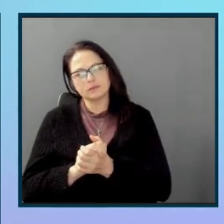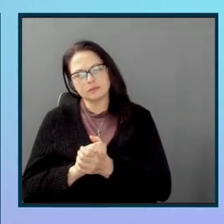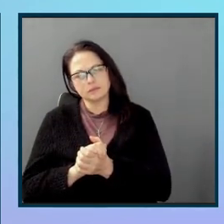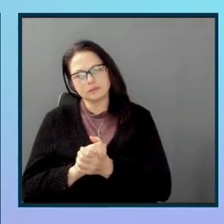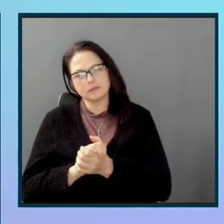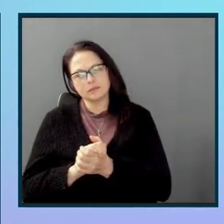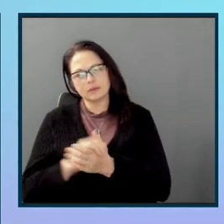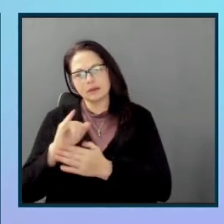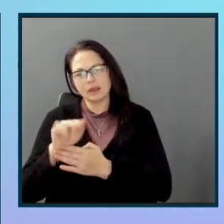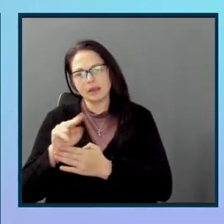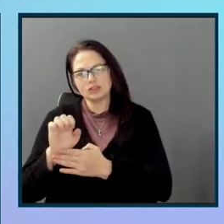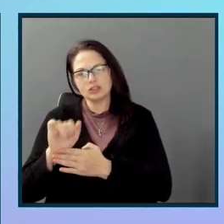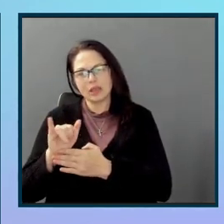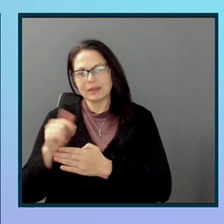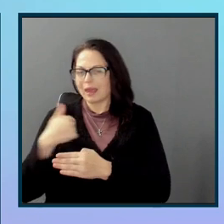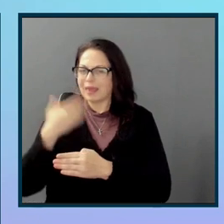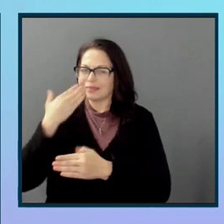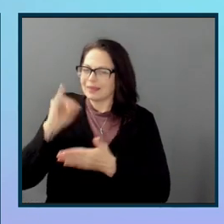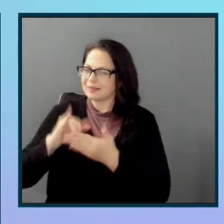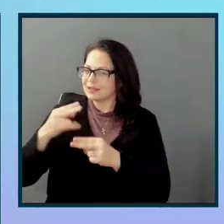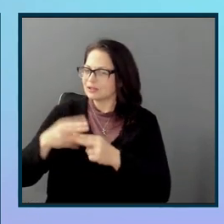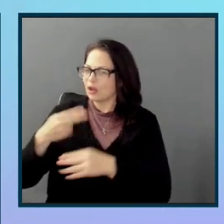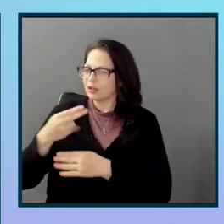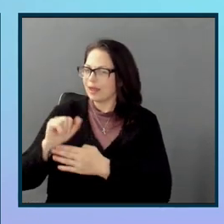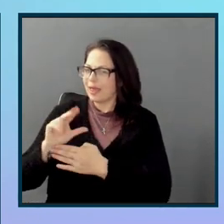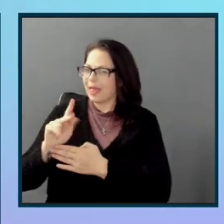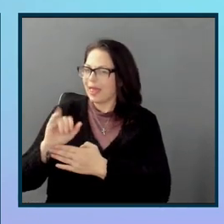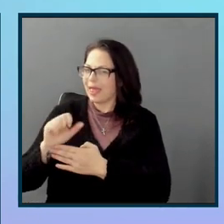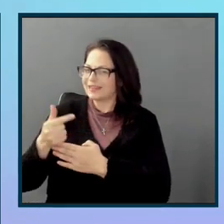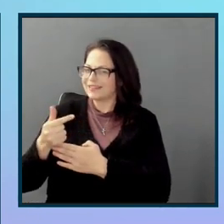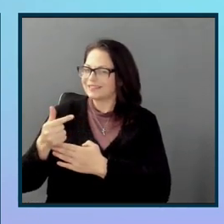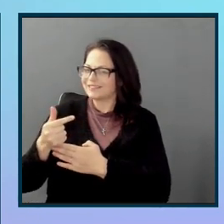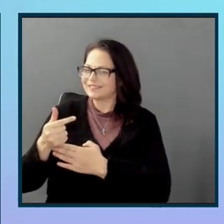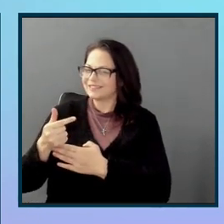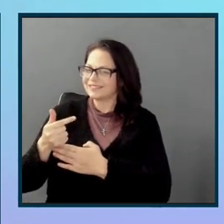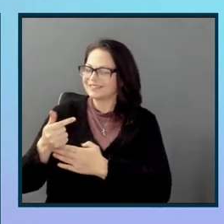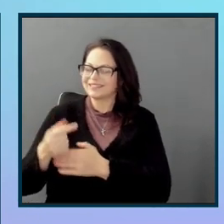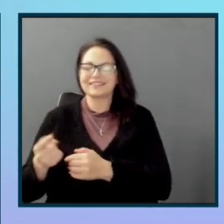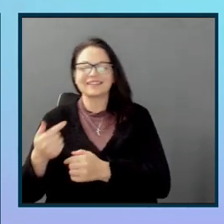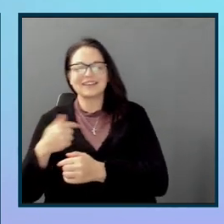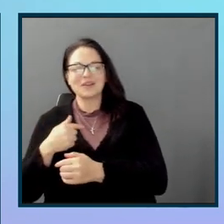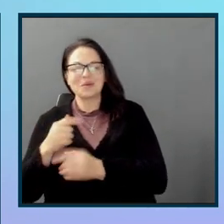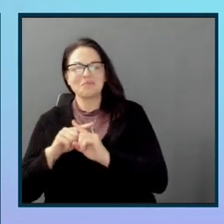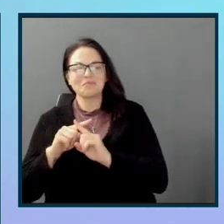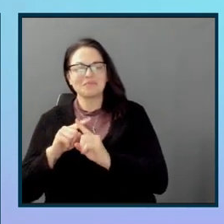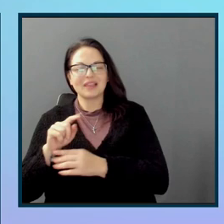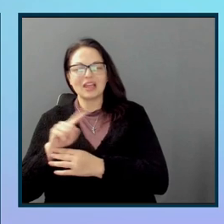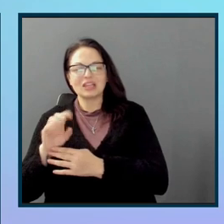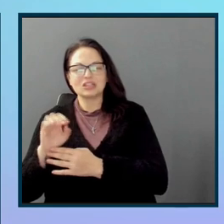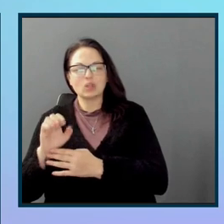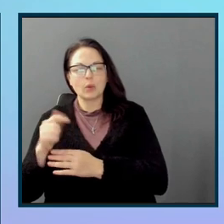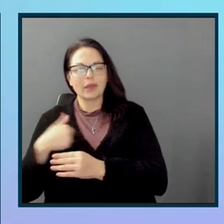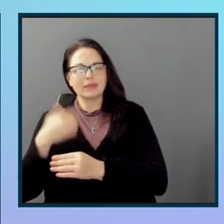I'm pretty sure that's hacking at that stage. Yeah, I guess for this one, the fix was changing the div to a